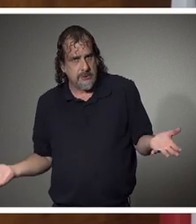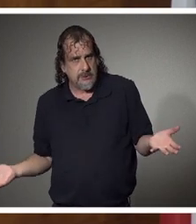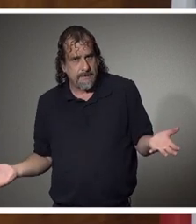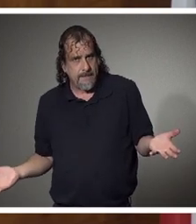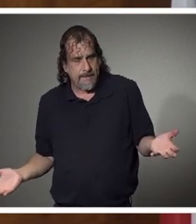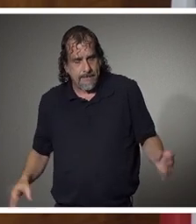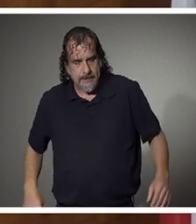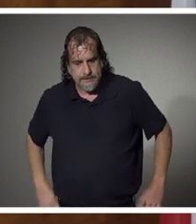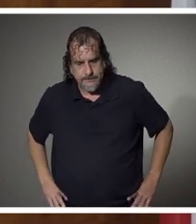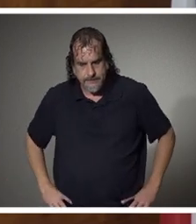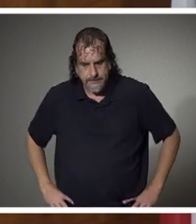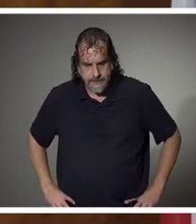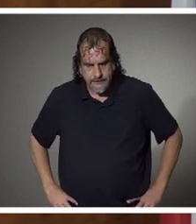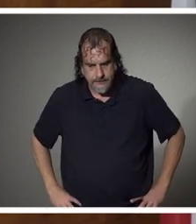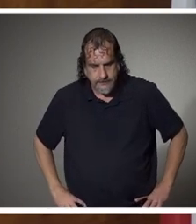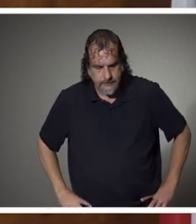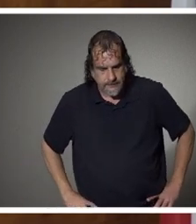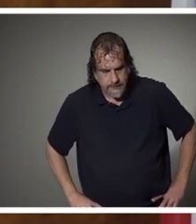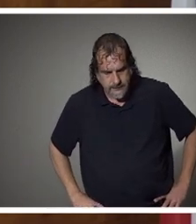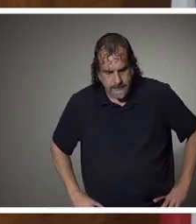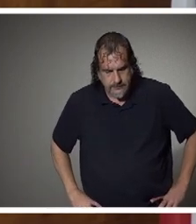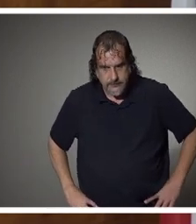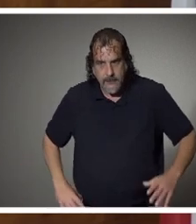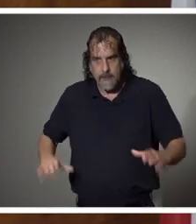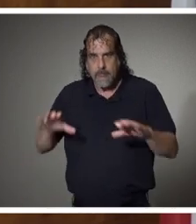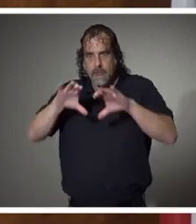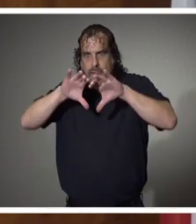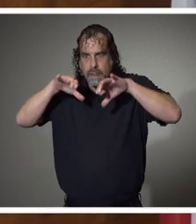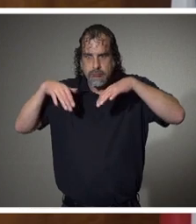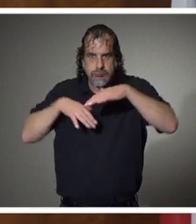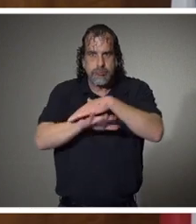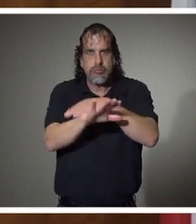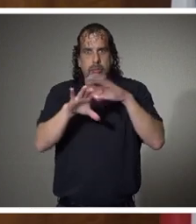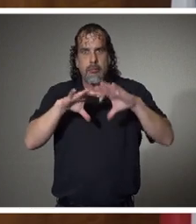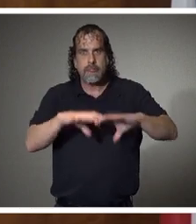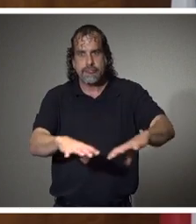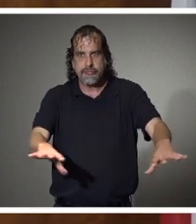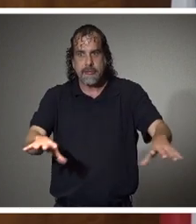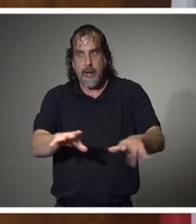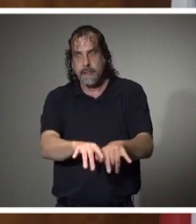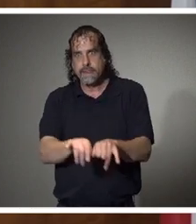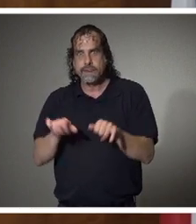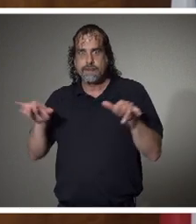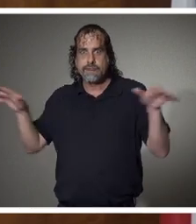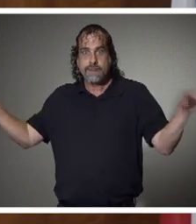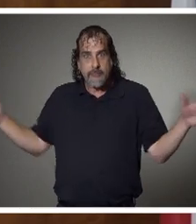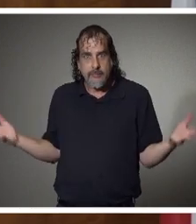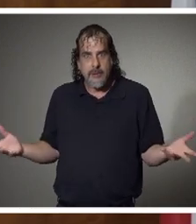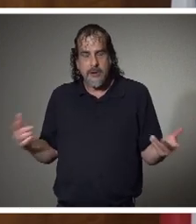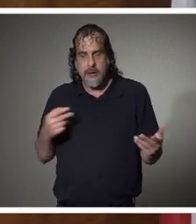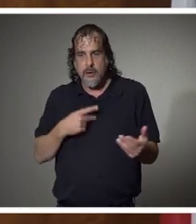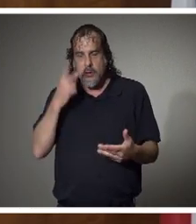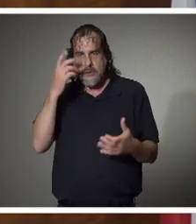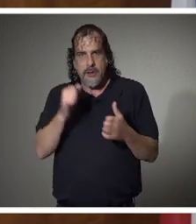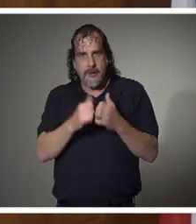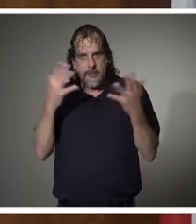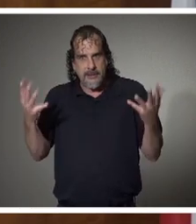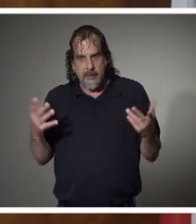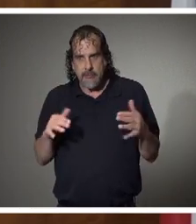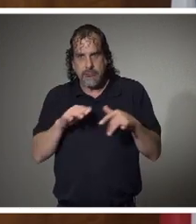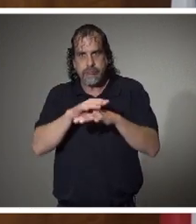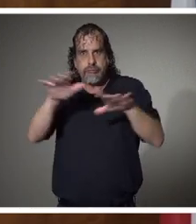in-house services in which you bring large groups of people into one gathering. We saw community outbreaks that occurred from